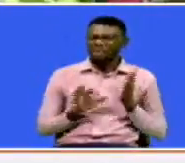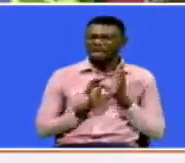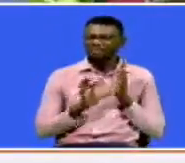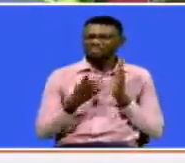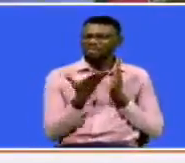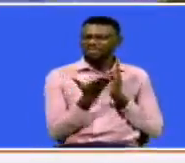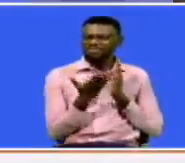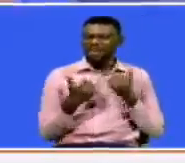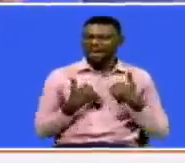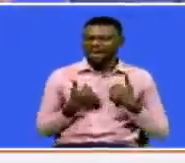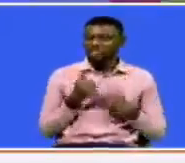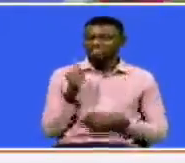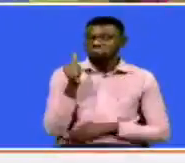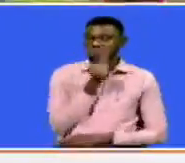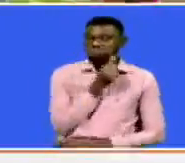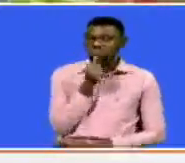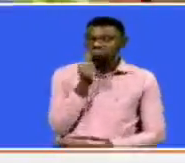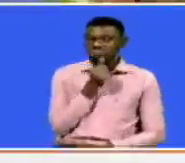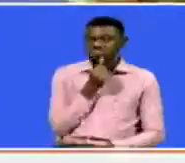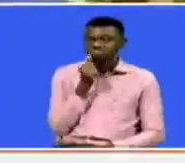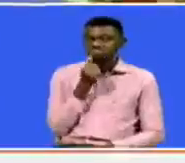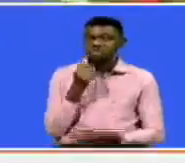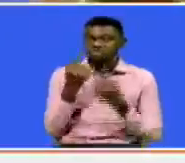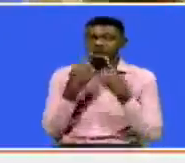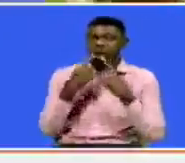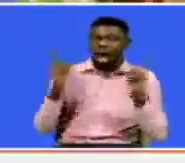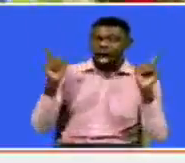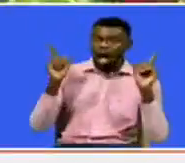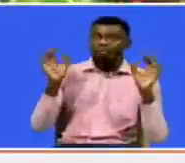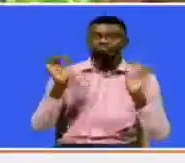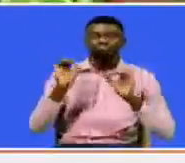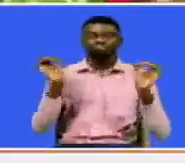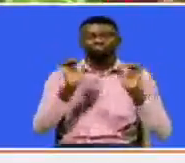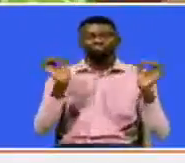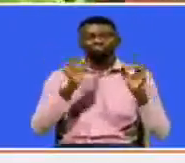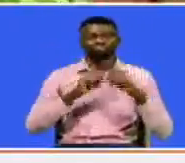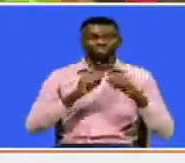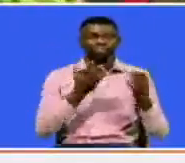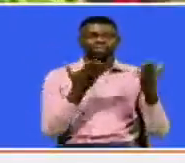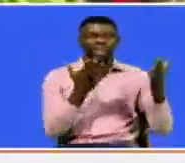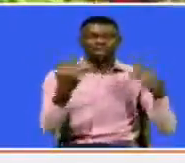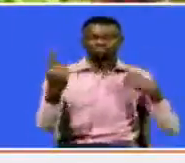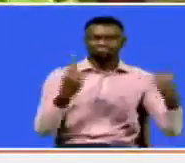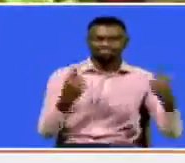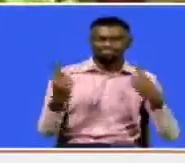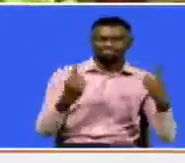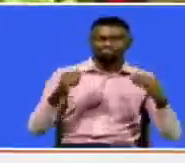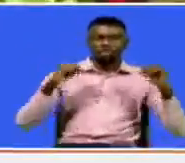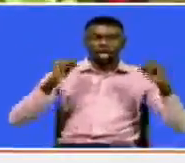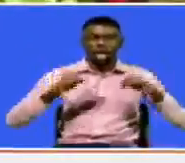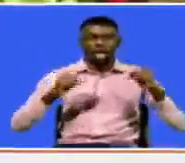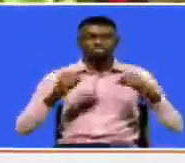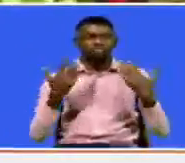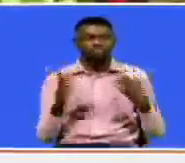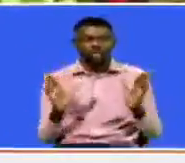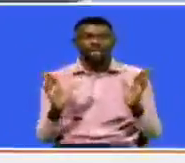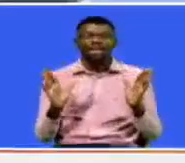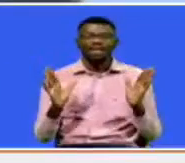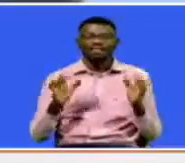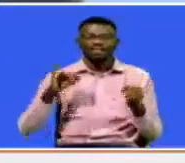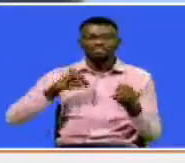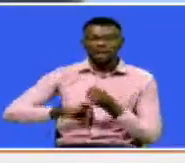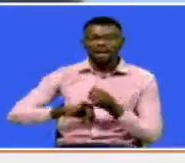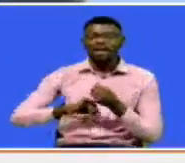basi, labda walifanya ni siri yao. Hivyo naweza kuwataja hapa labda kama mambo mengine, lakini wako watu mashuhuri wamekuja, wameelewana, wameweka kufuli zao hapa na